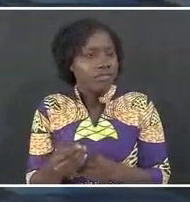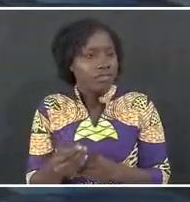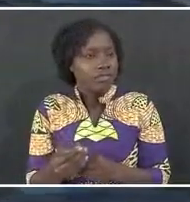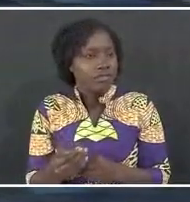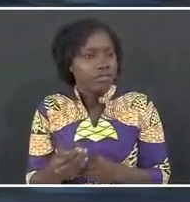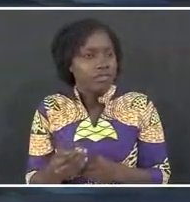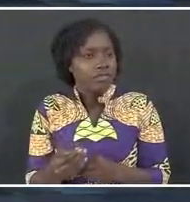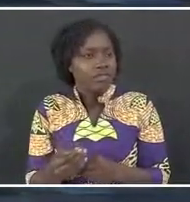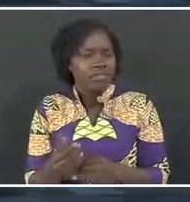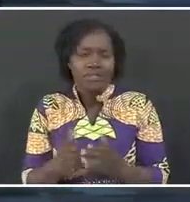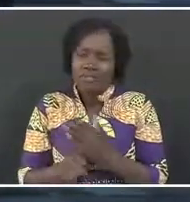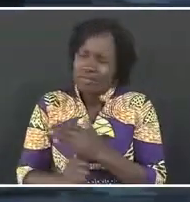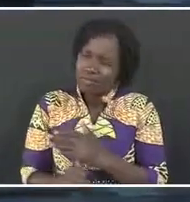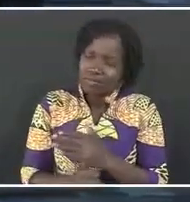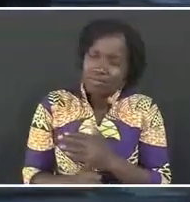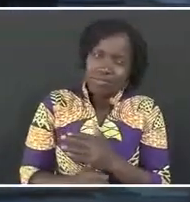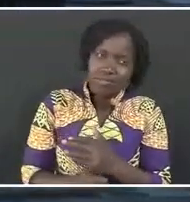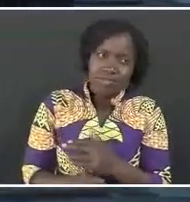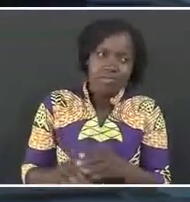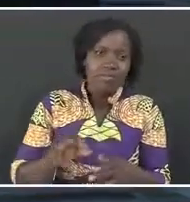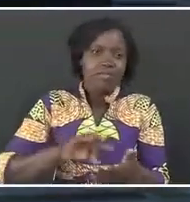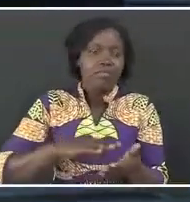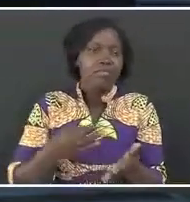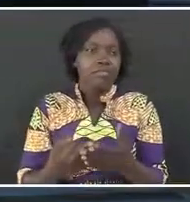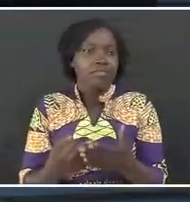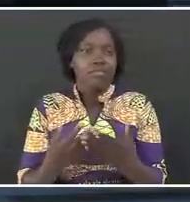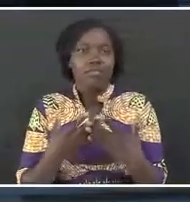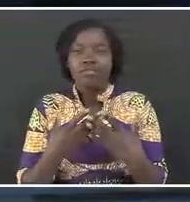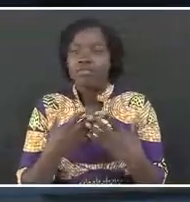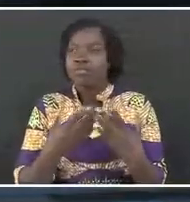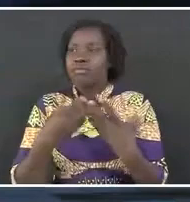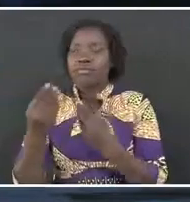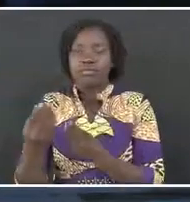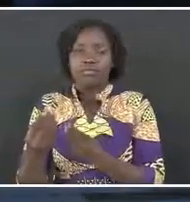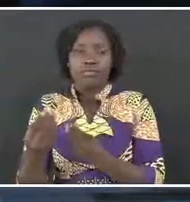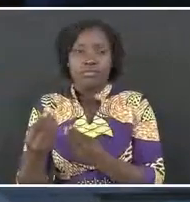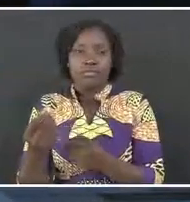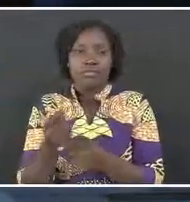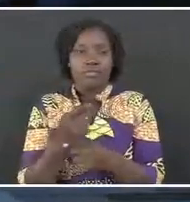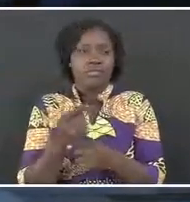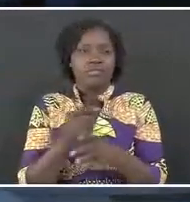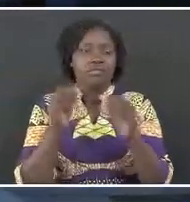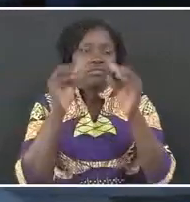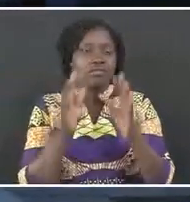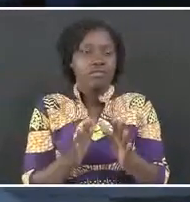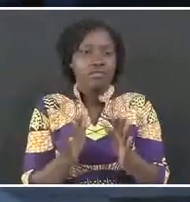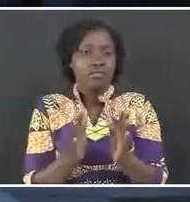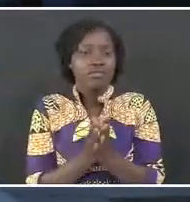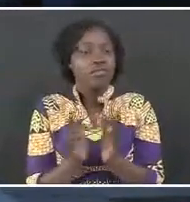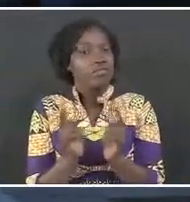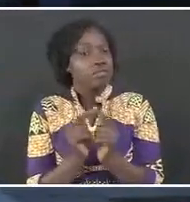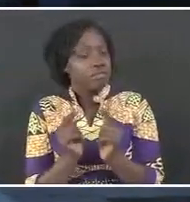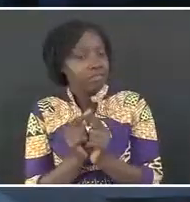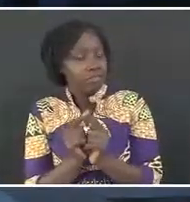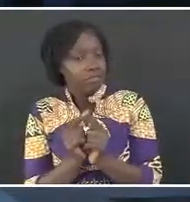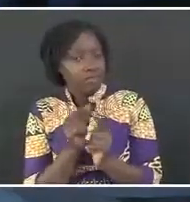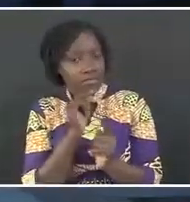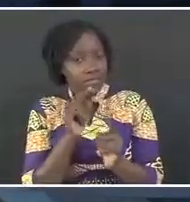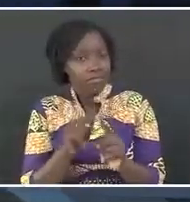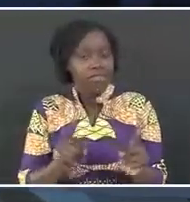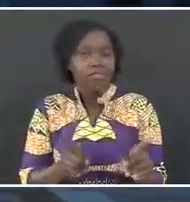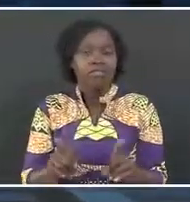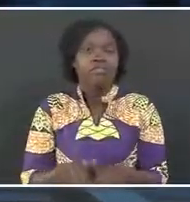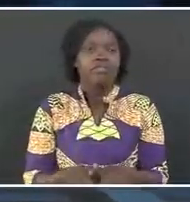It was so hard even to get funding for us to go and train teachers. It pains me. Brothers